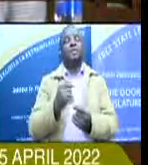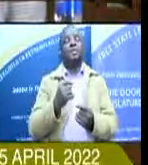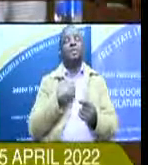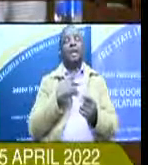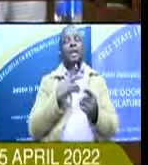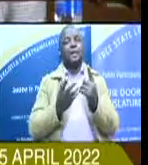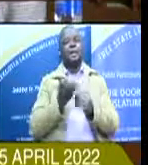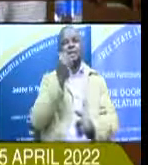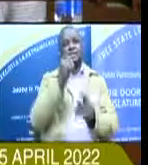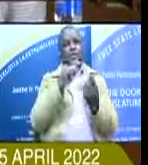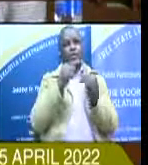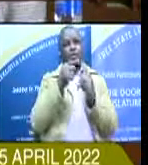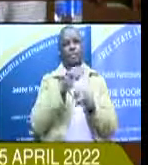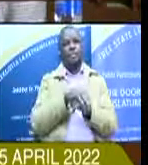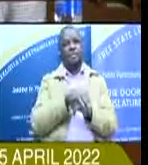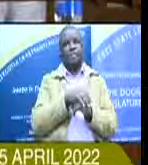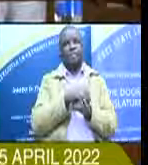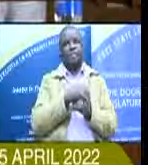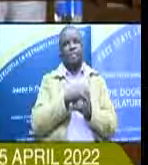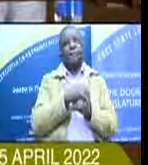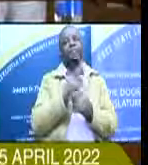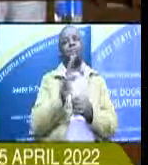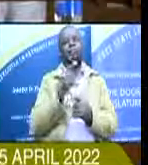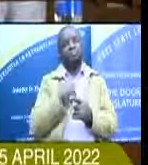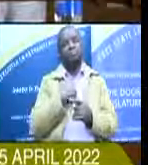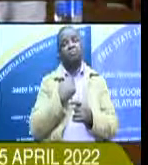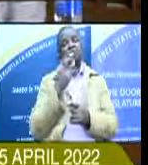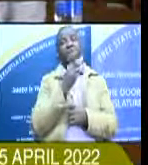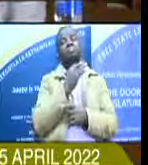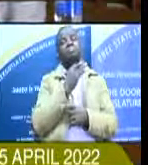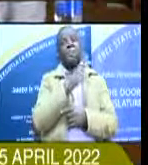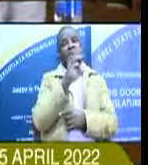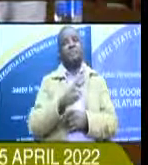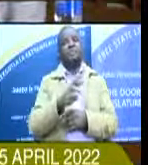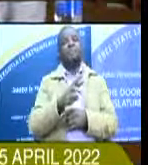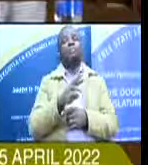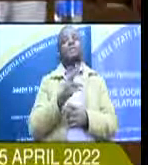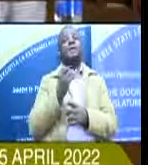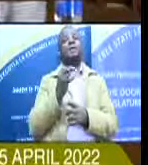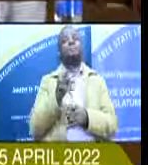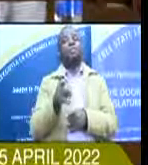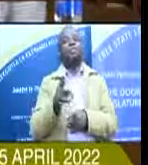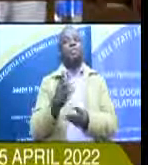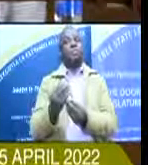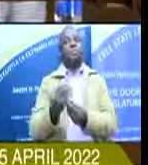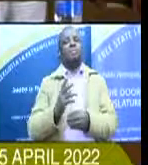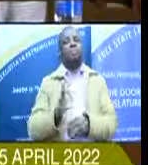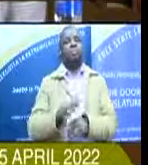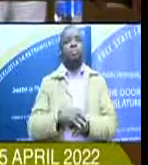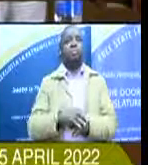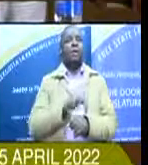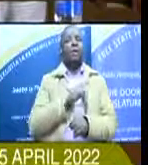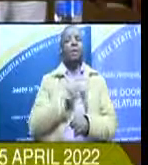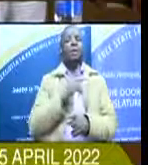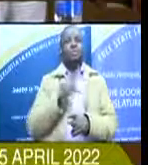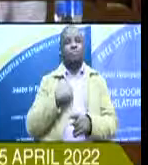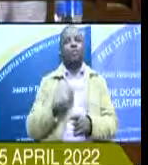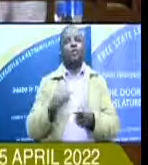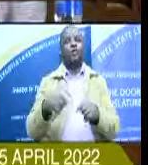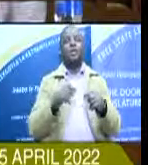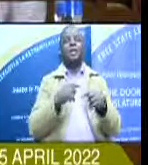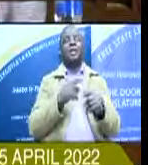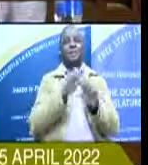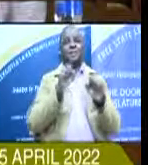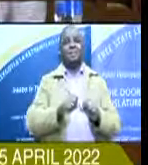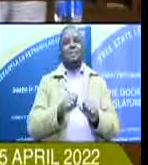this ideal. I have also cautioned that it would not be easy because we would be working against an established